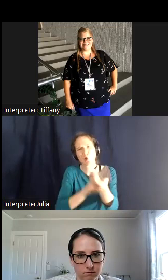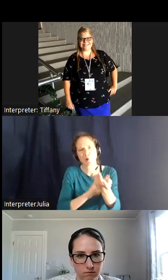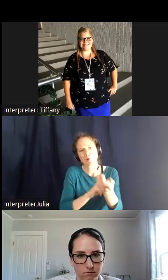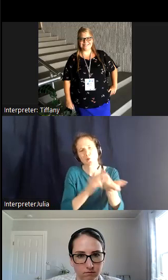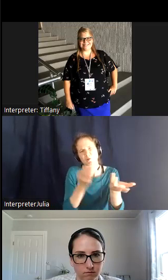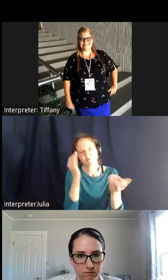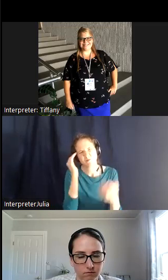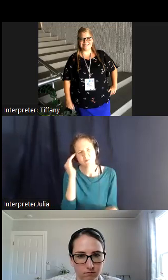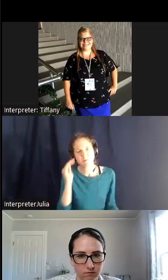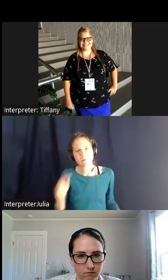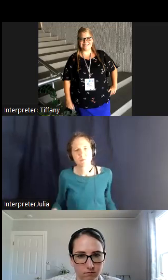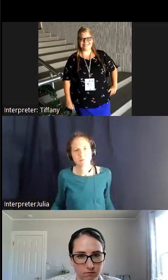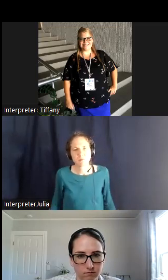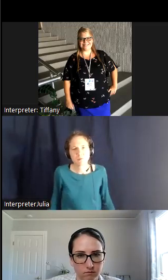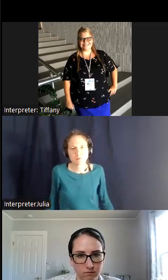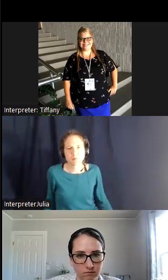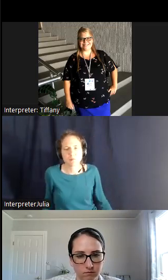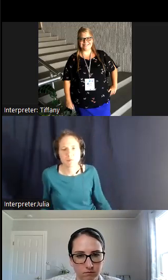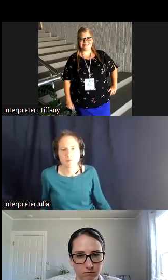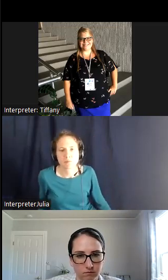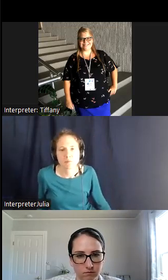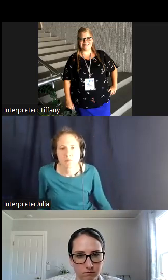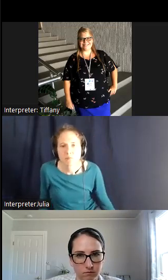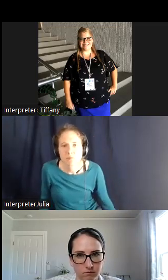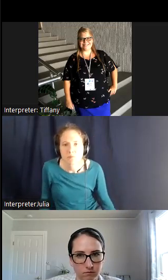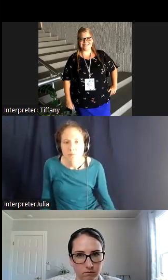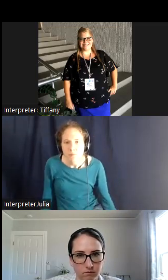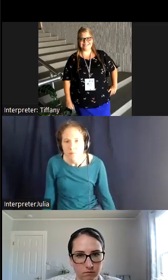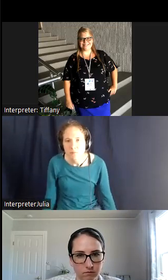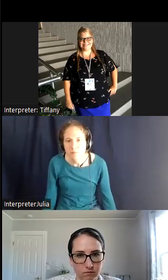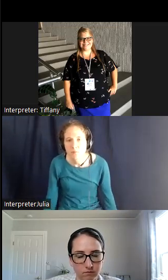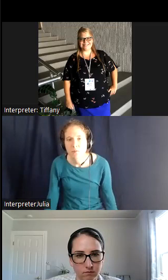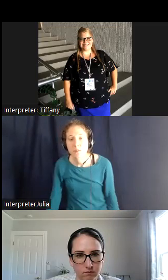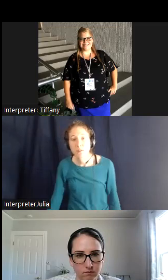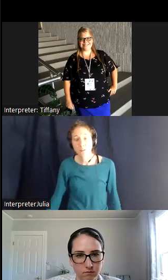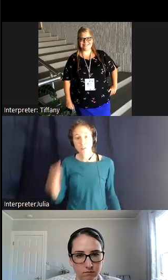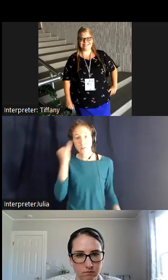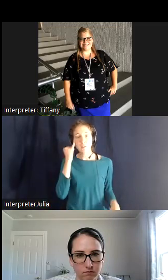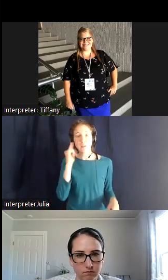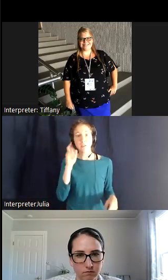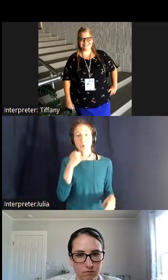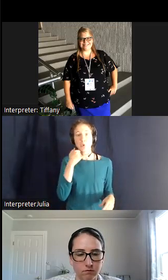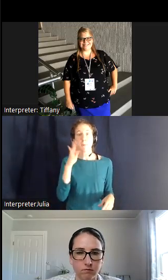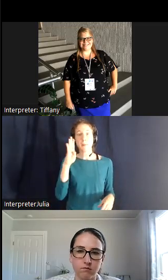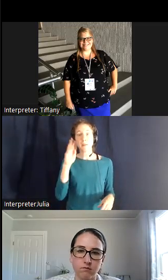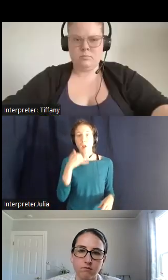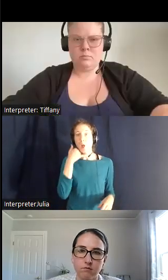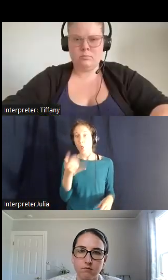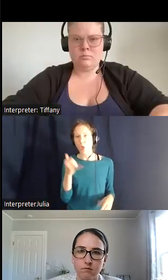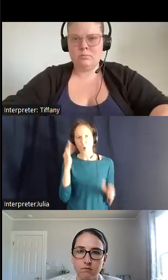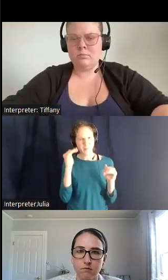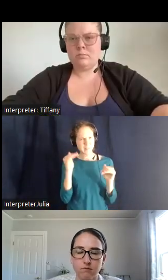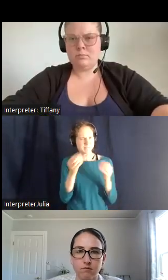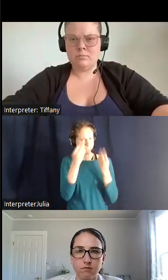up the phone and call the bosso to ask them for it, I really want to make sure that they're going to tell me ASAP, okay, we're cool